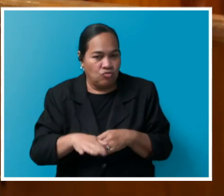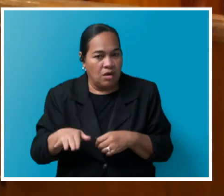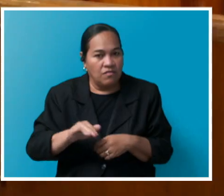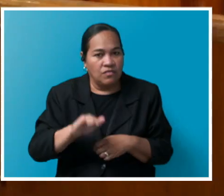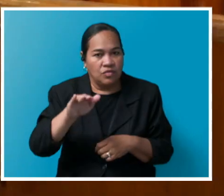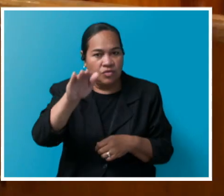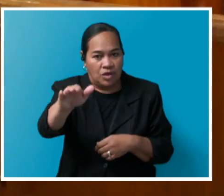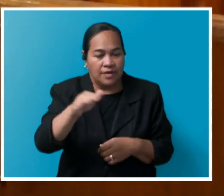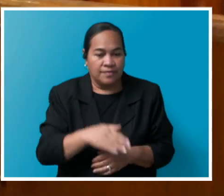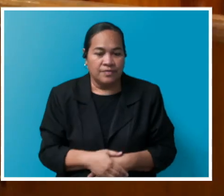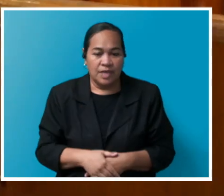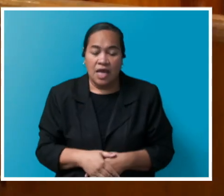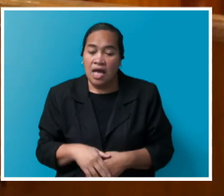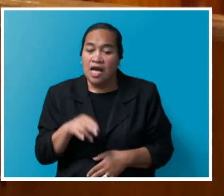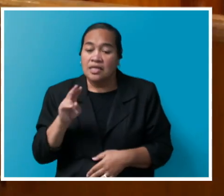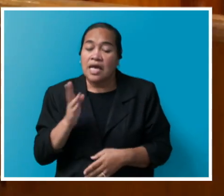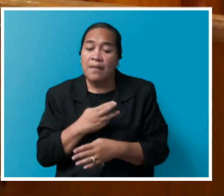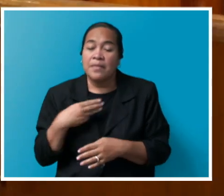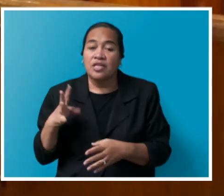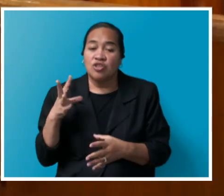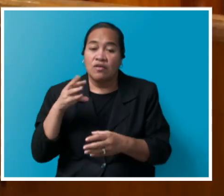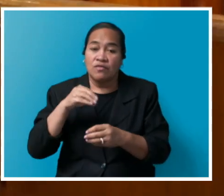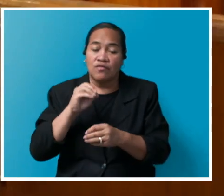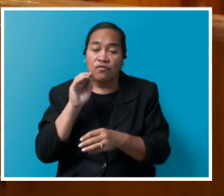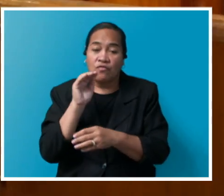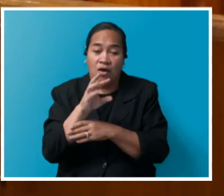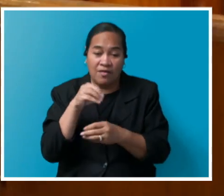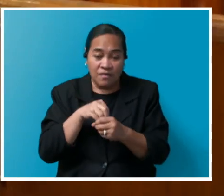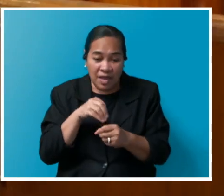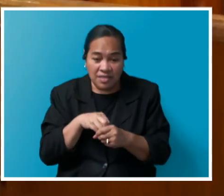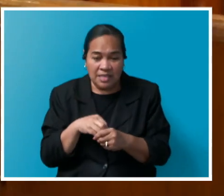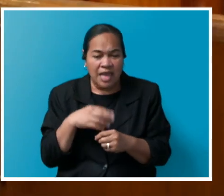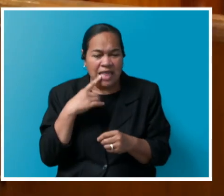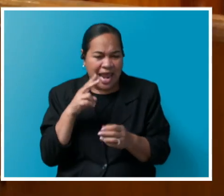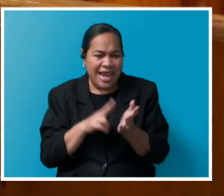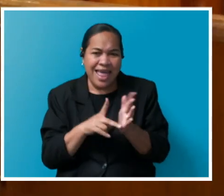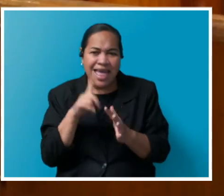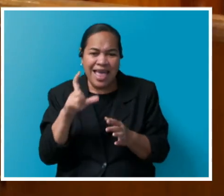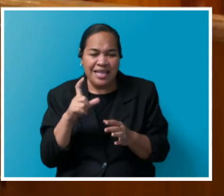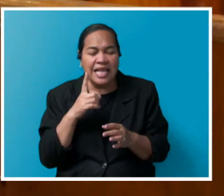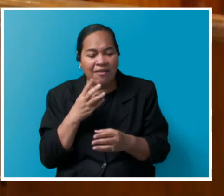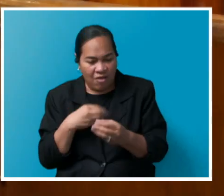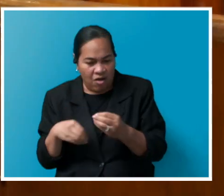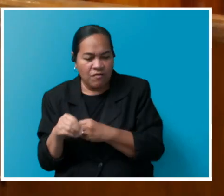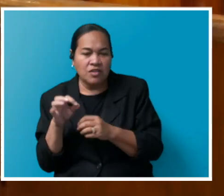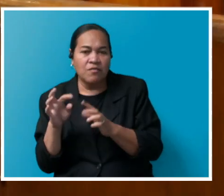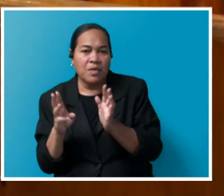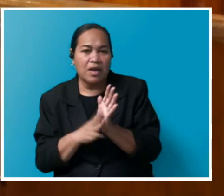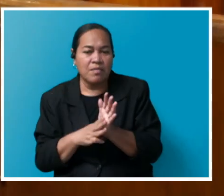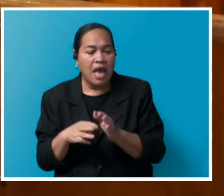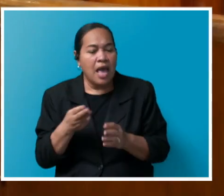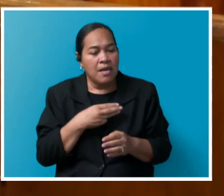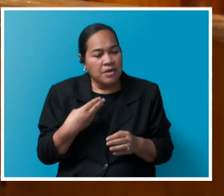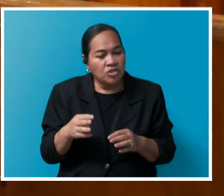by the Ministry of Foreign Affairs of Fiji, with members including the Office of the Prime Minister, Ministry of Land and